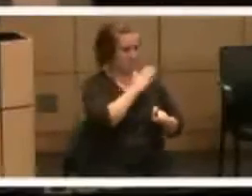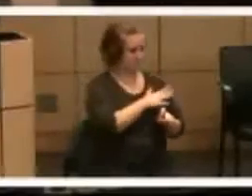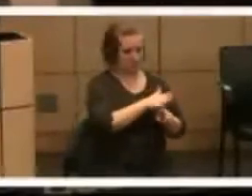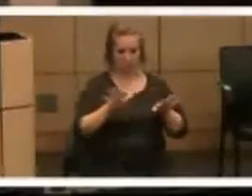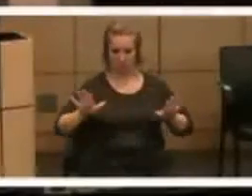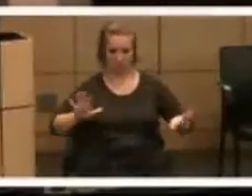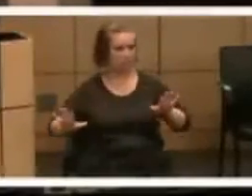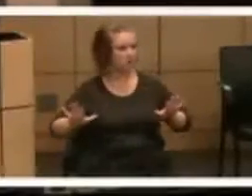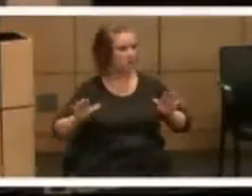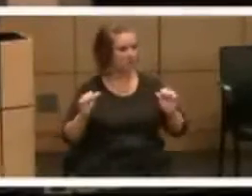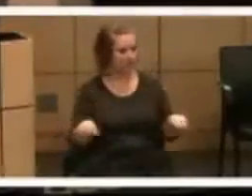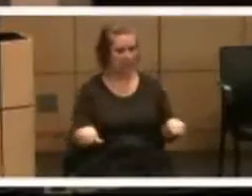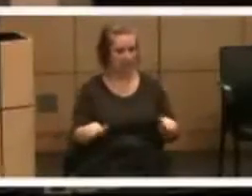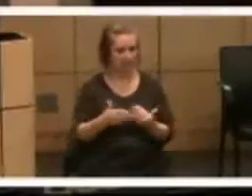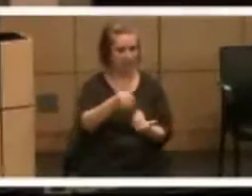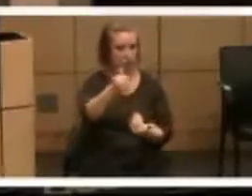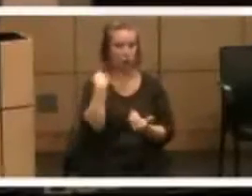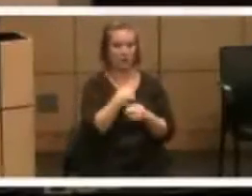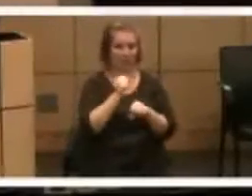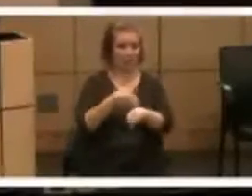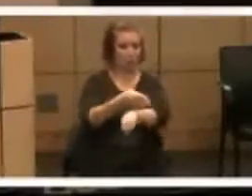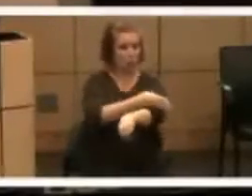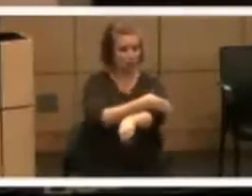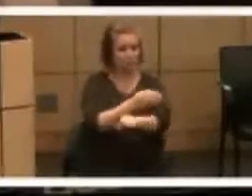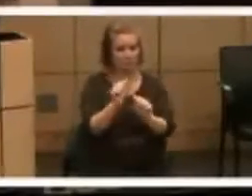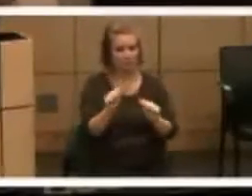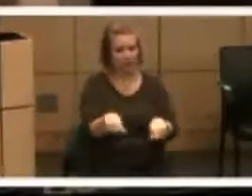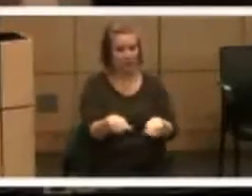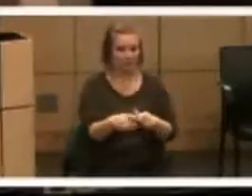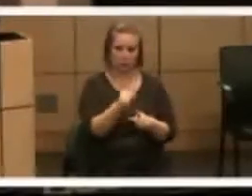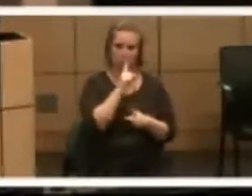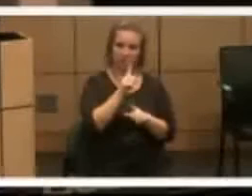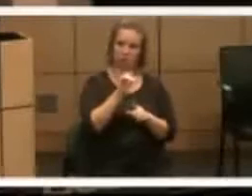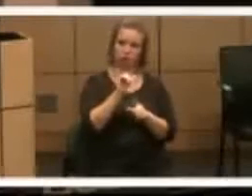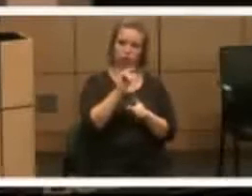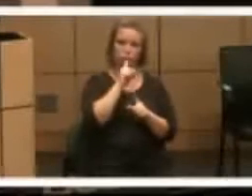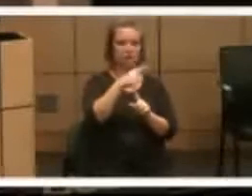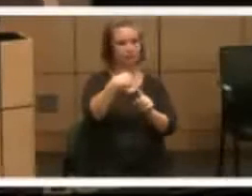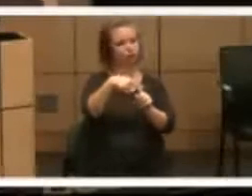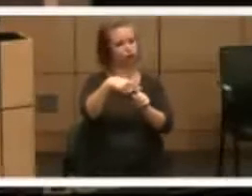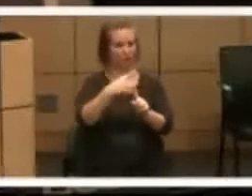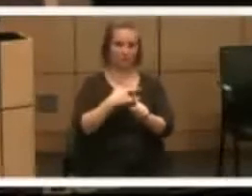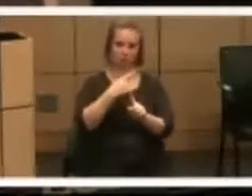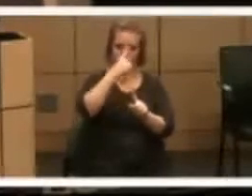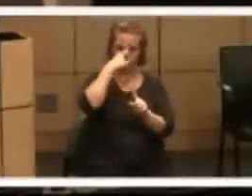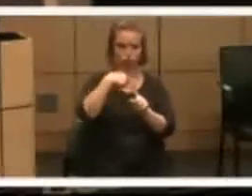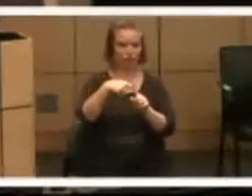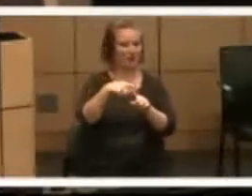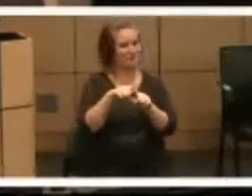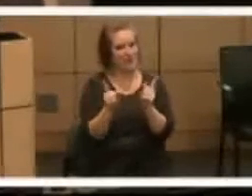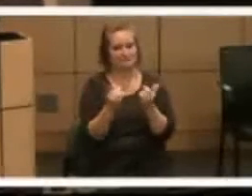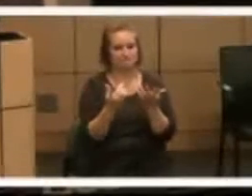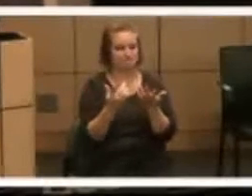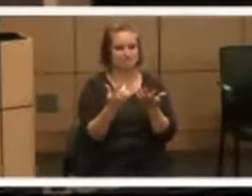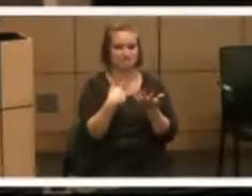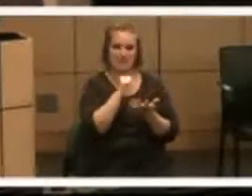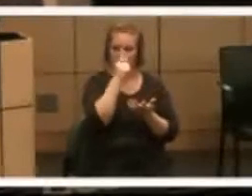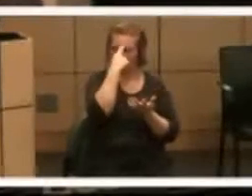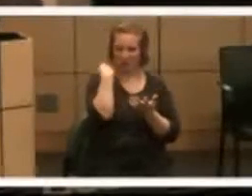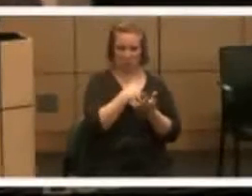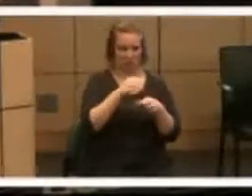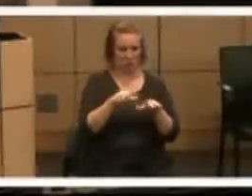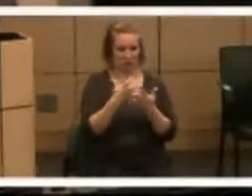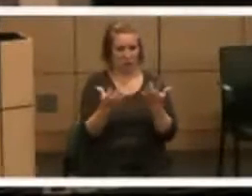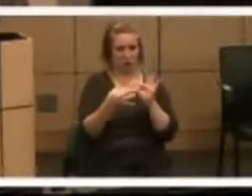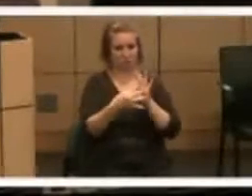affect, improve things, which is really encouraging in that regard. And so, but I don't think we're doing a lot in terms